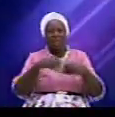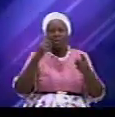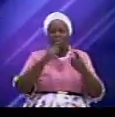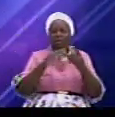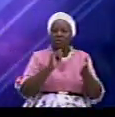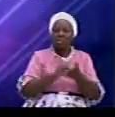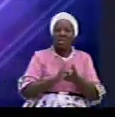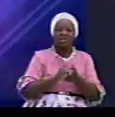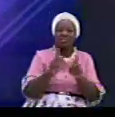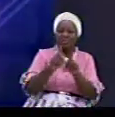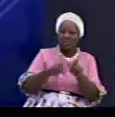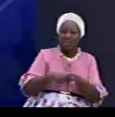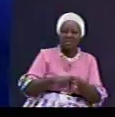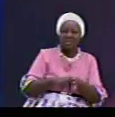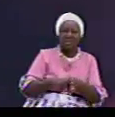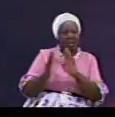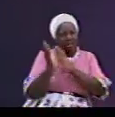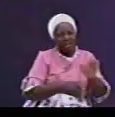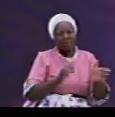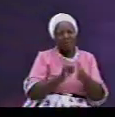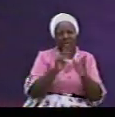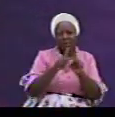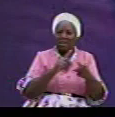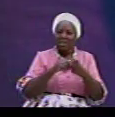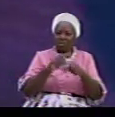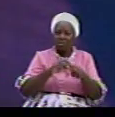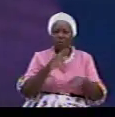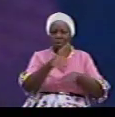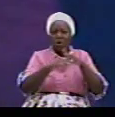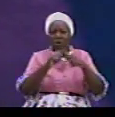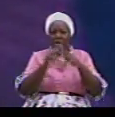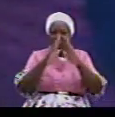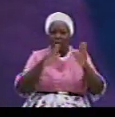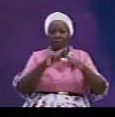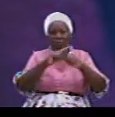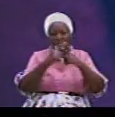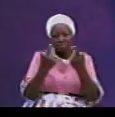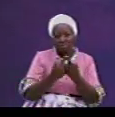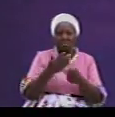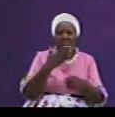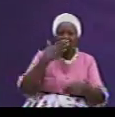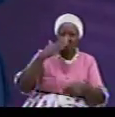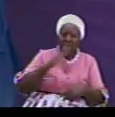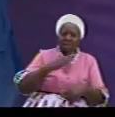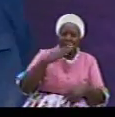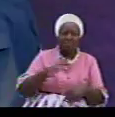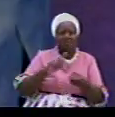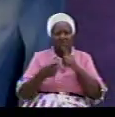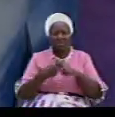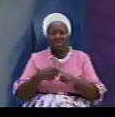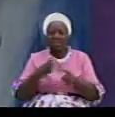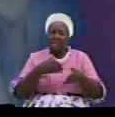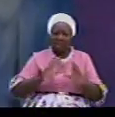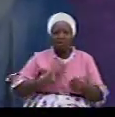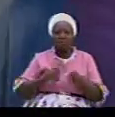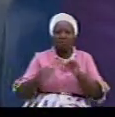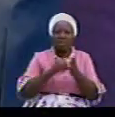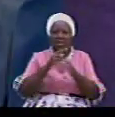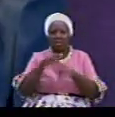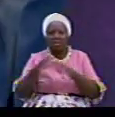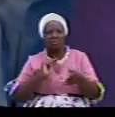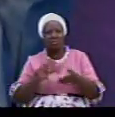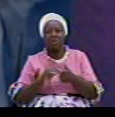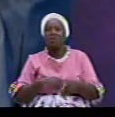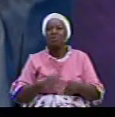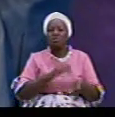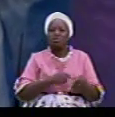walking to the house of the gang that will say, let's do it, let's do it, let's do it. Now turn around, turn your